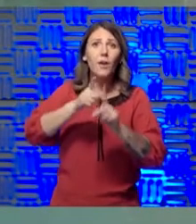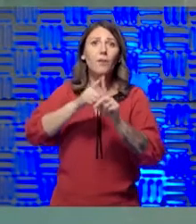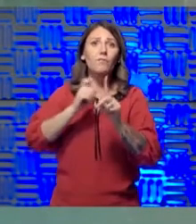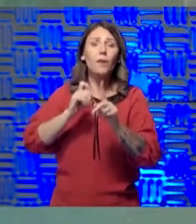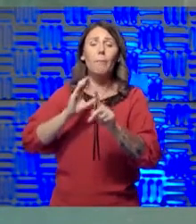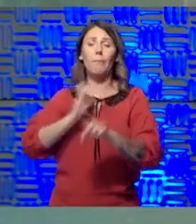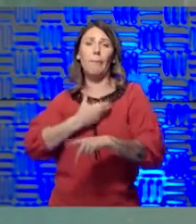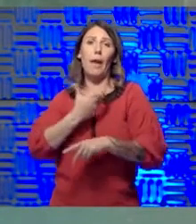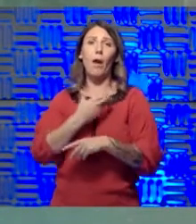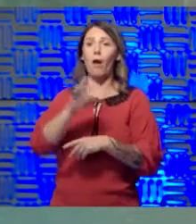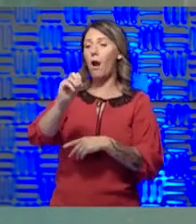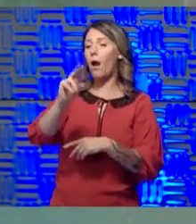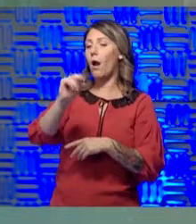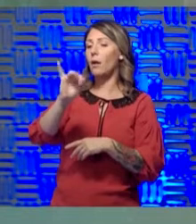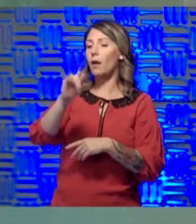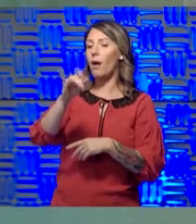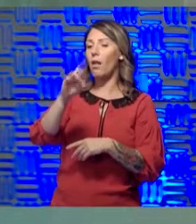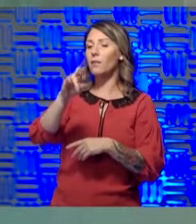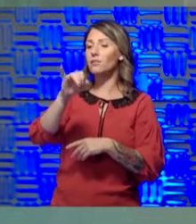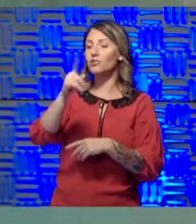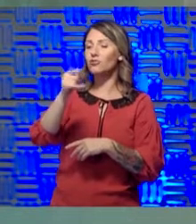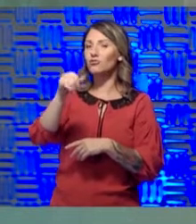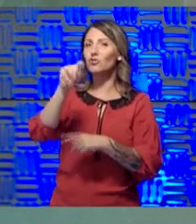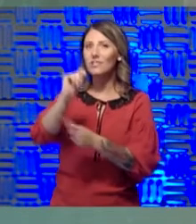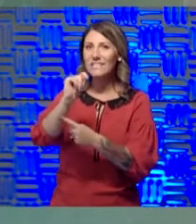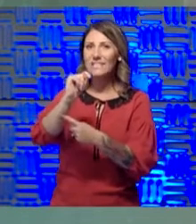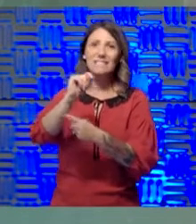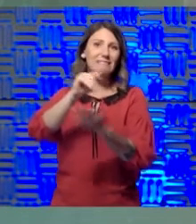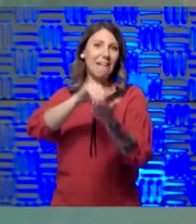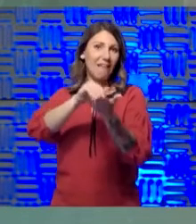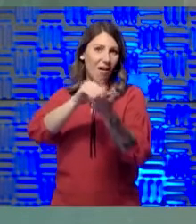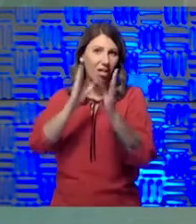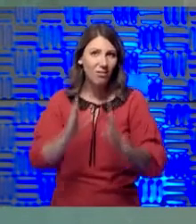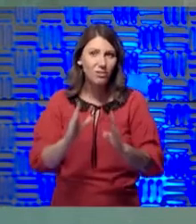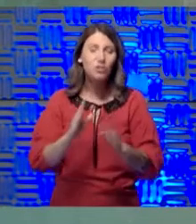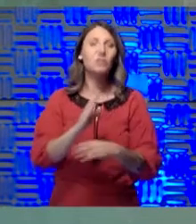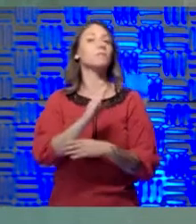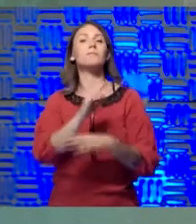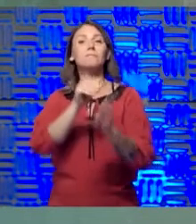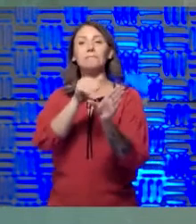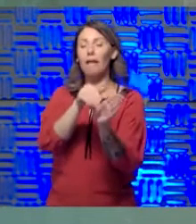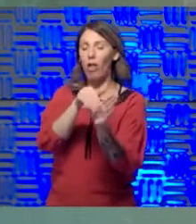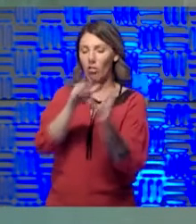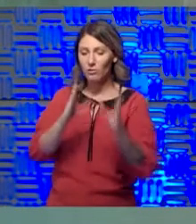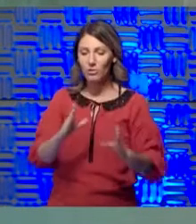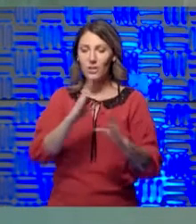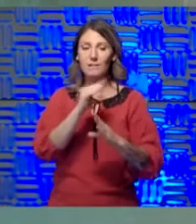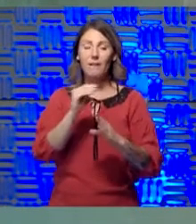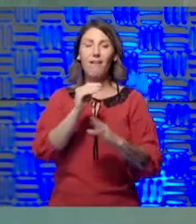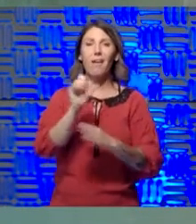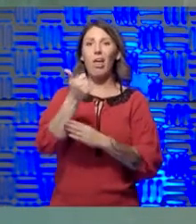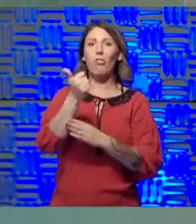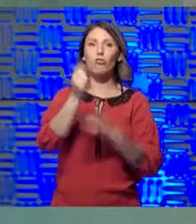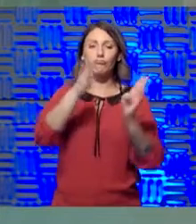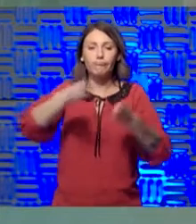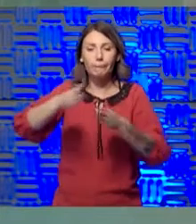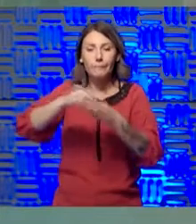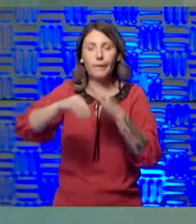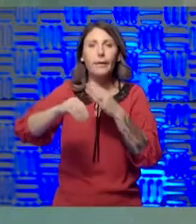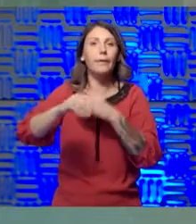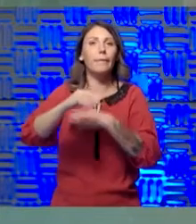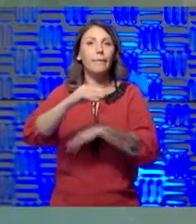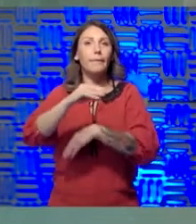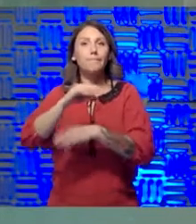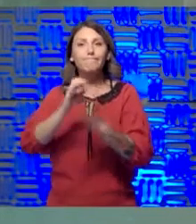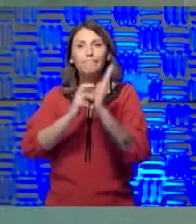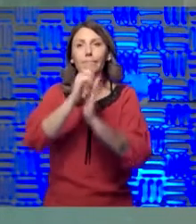oncopsychologists and other touches of different professionals within the cancer center that have really helped them feel that the same quality